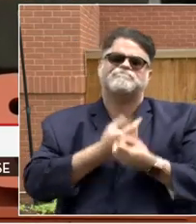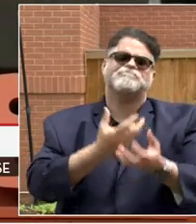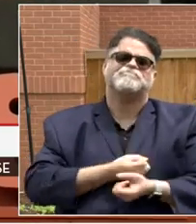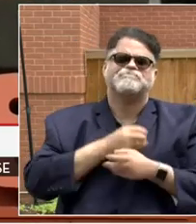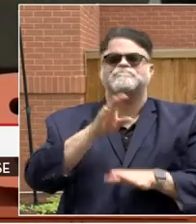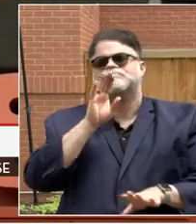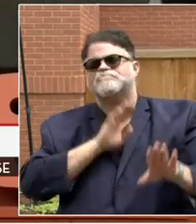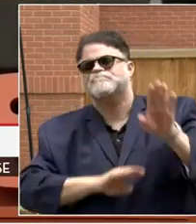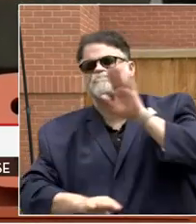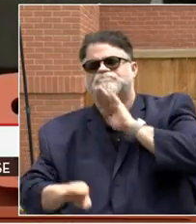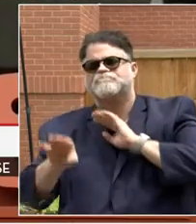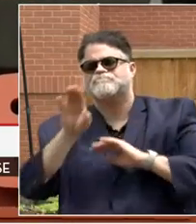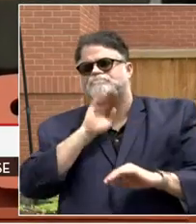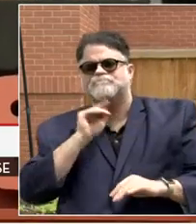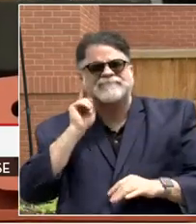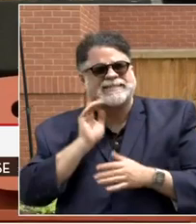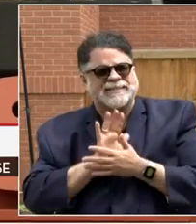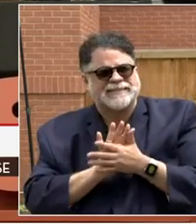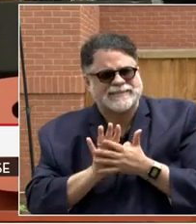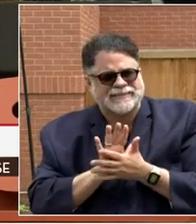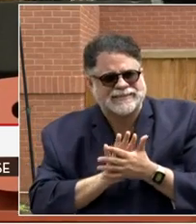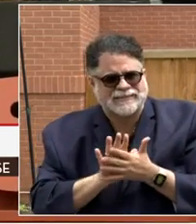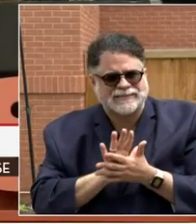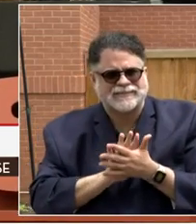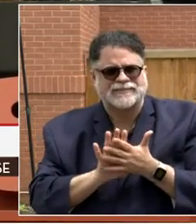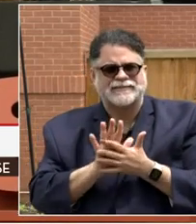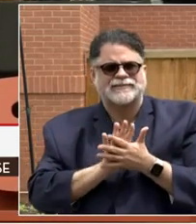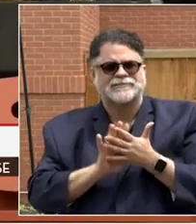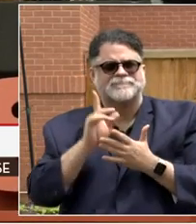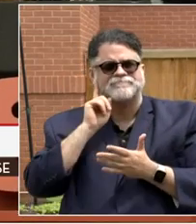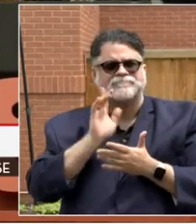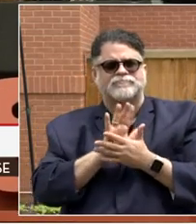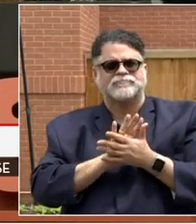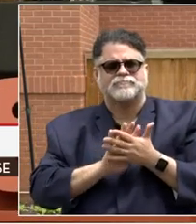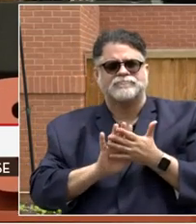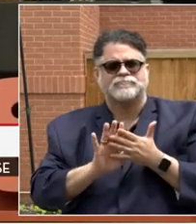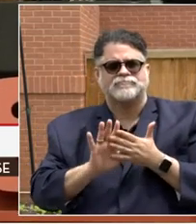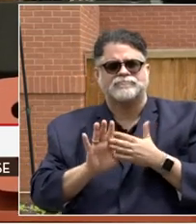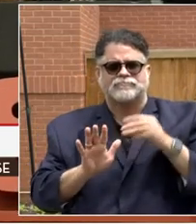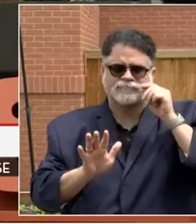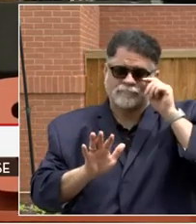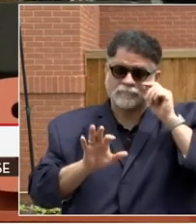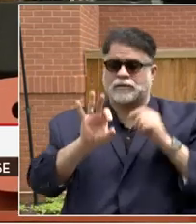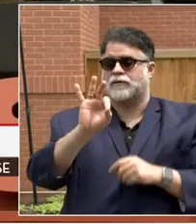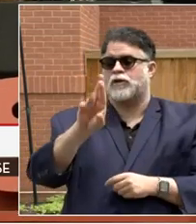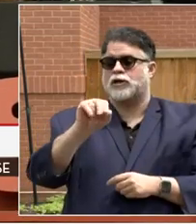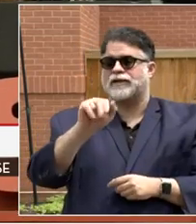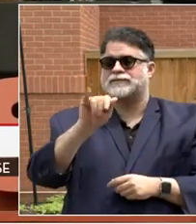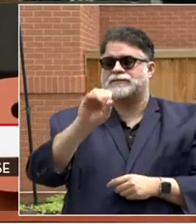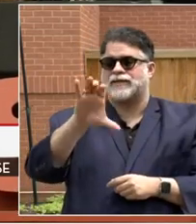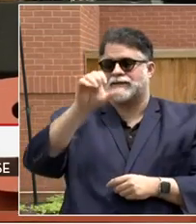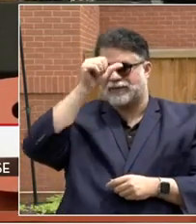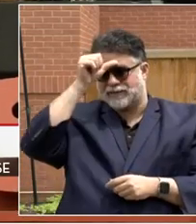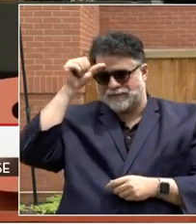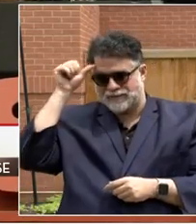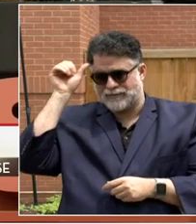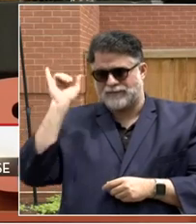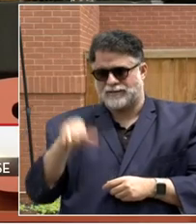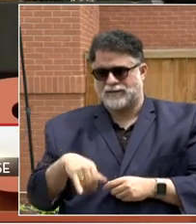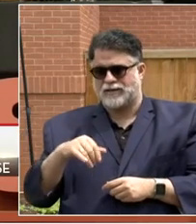people involved in shootings, forensics also being a huge part of that. How do you feel with the recent bill that was proposed